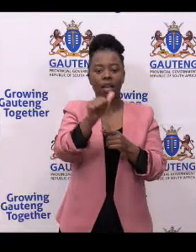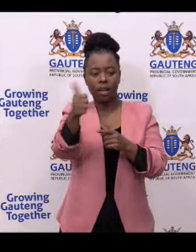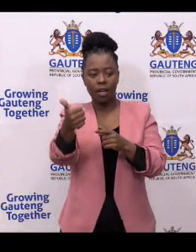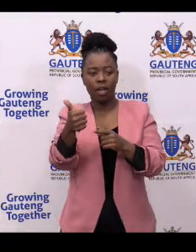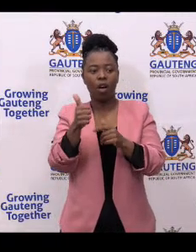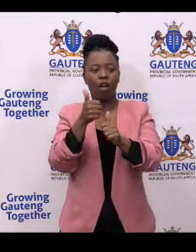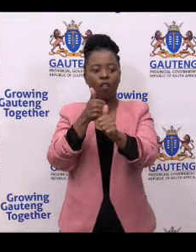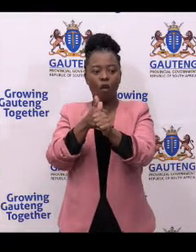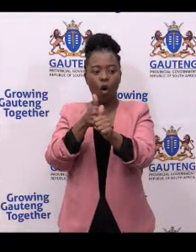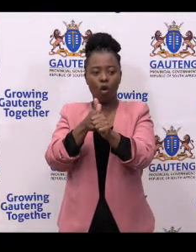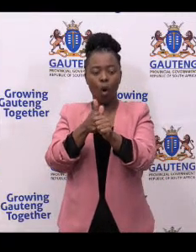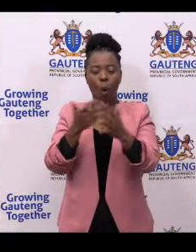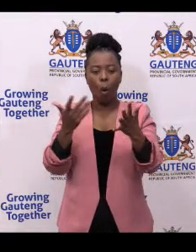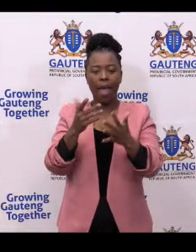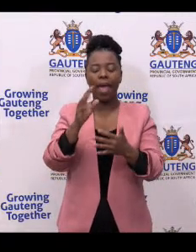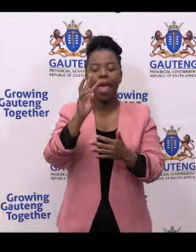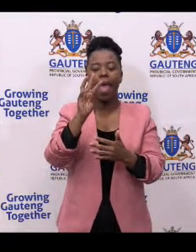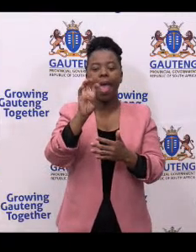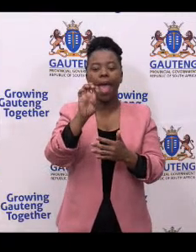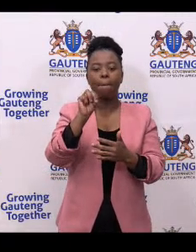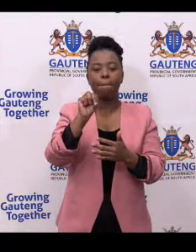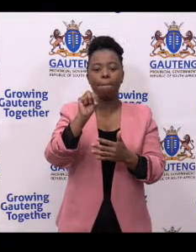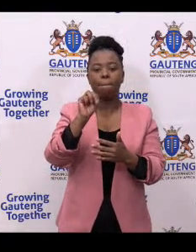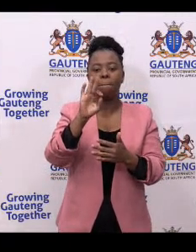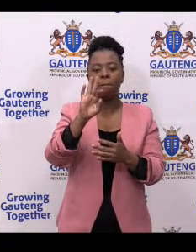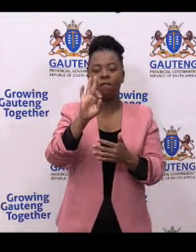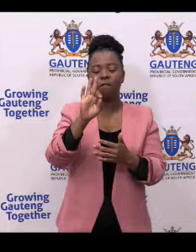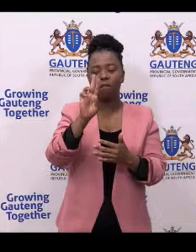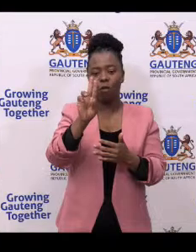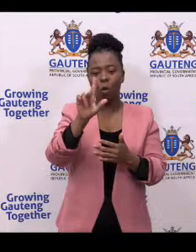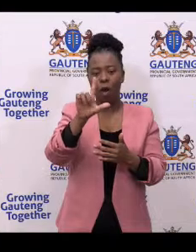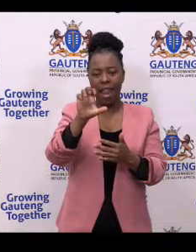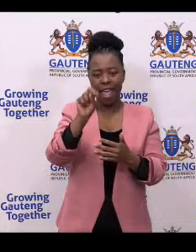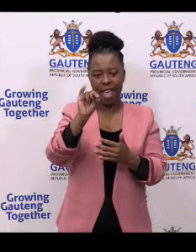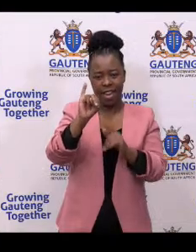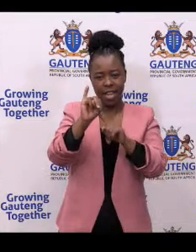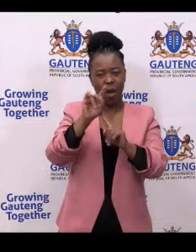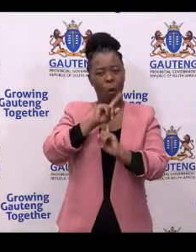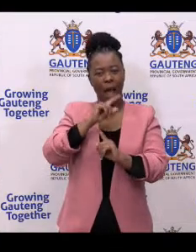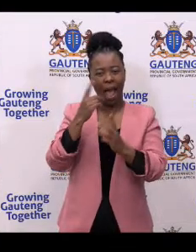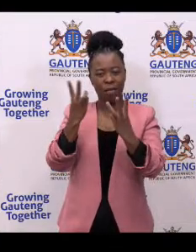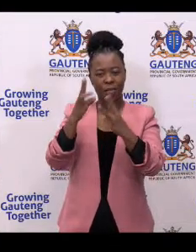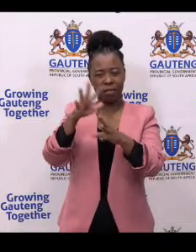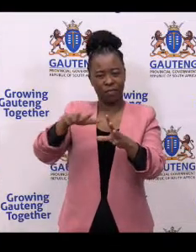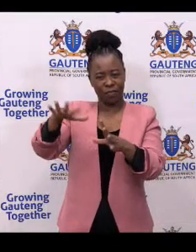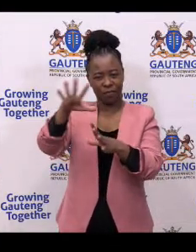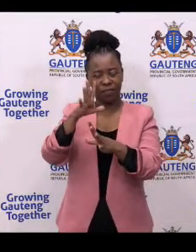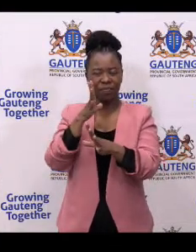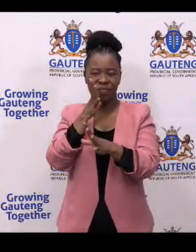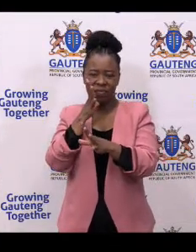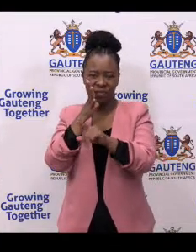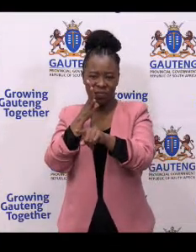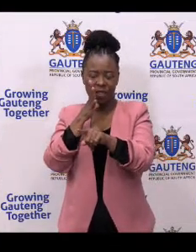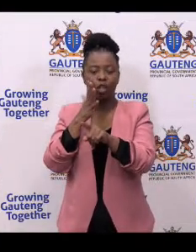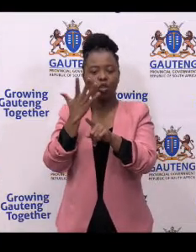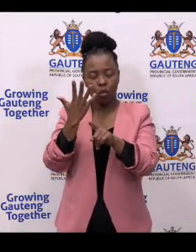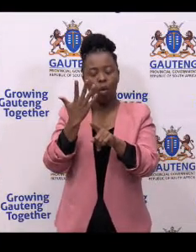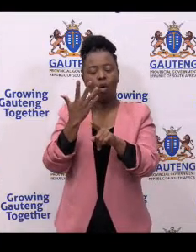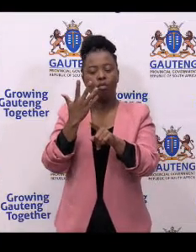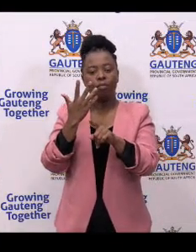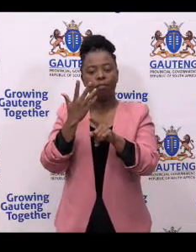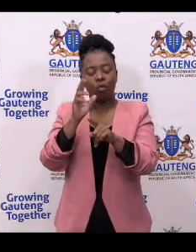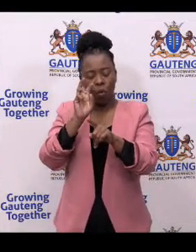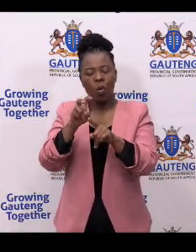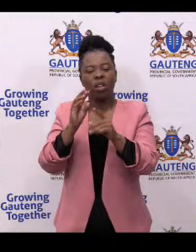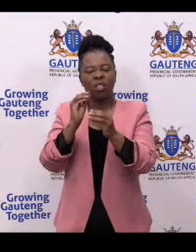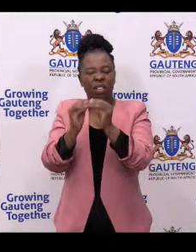like I've said, by Mfuleni, which is in terms of the per capita population, it's something that has to be sorted out, and